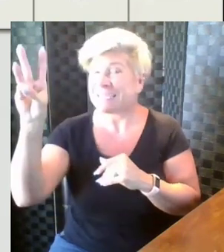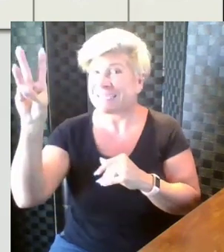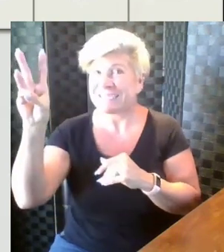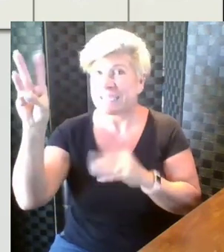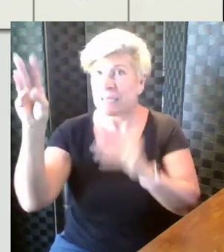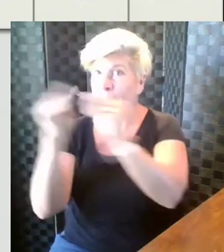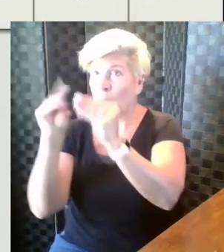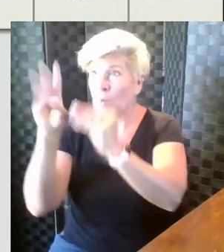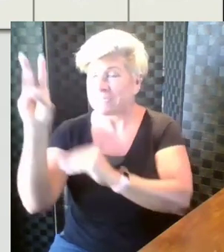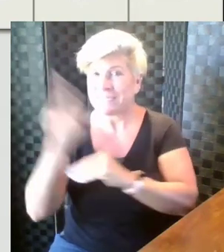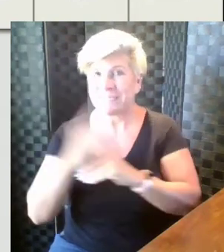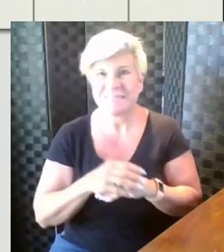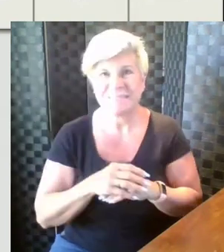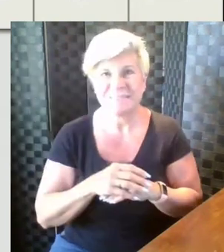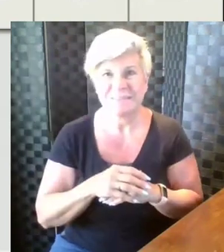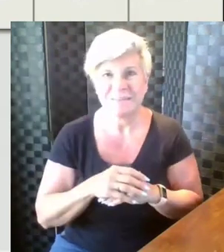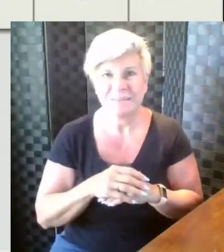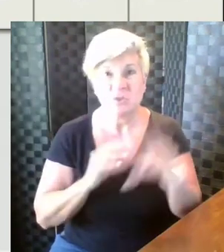6,